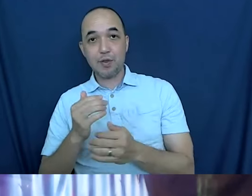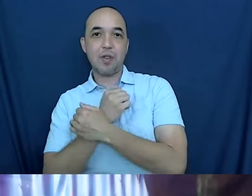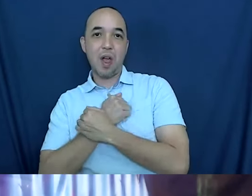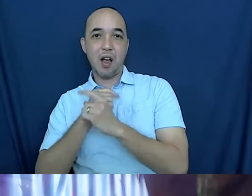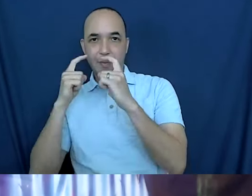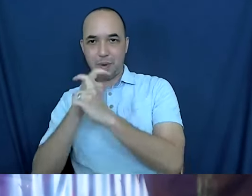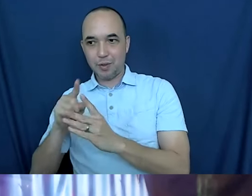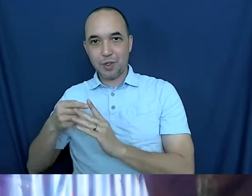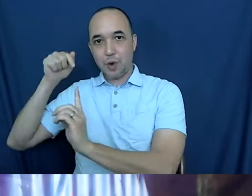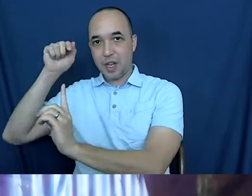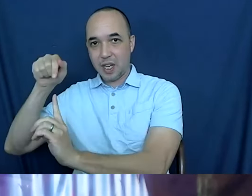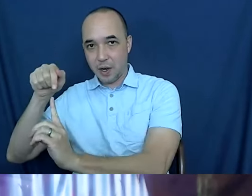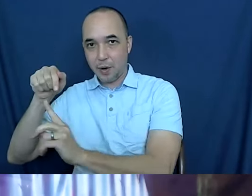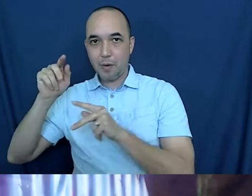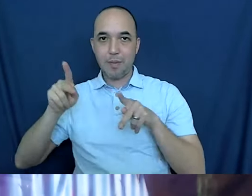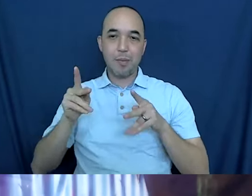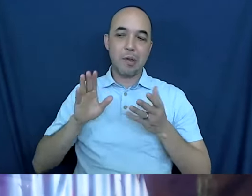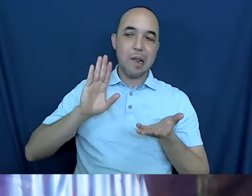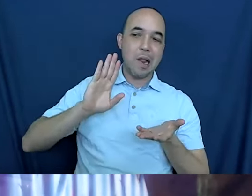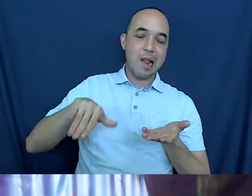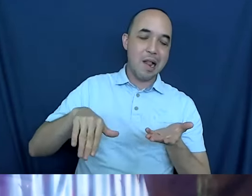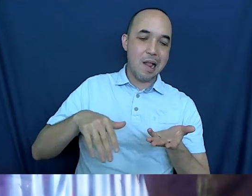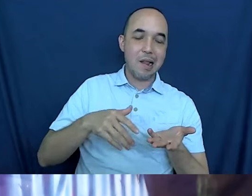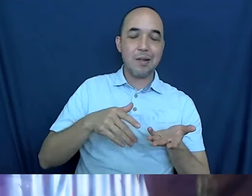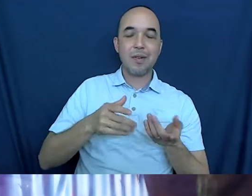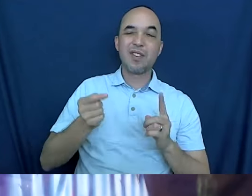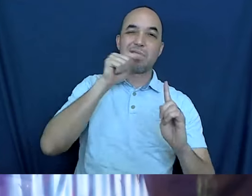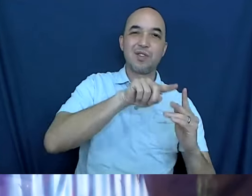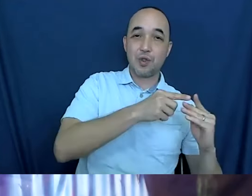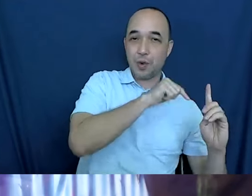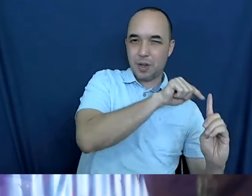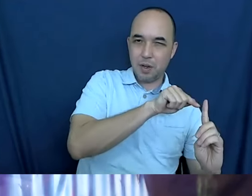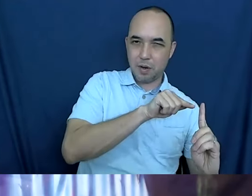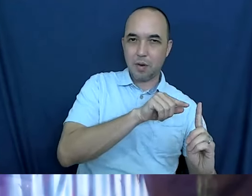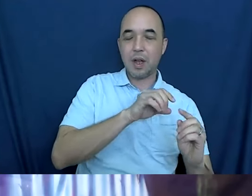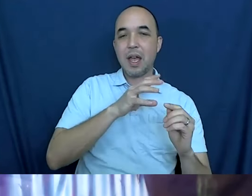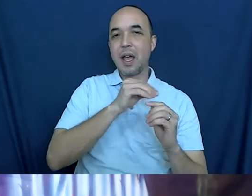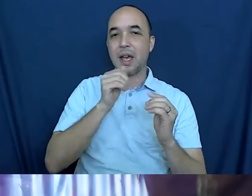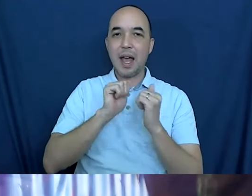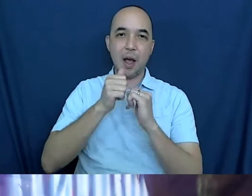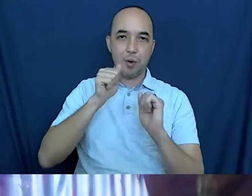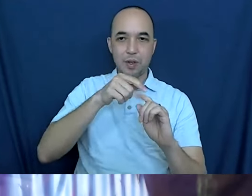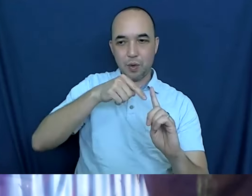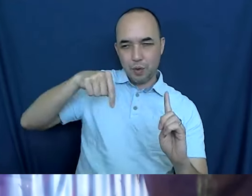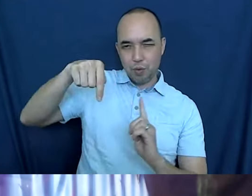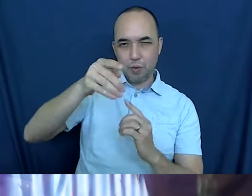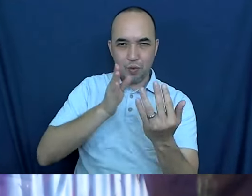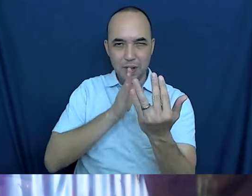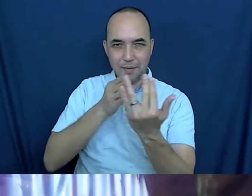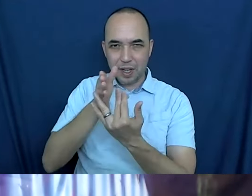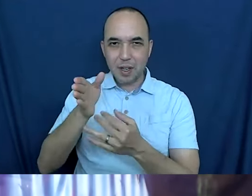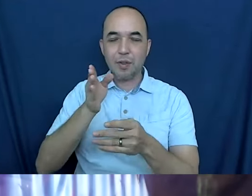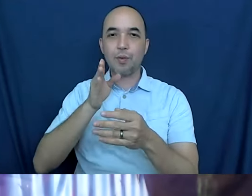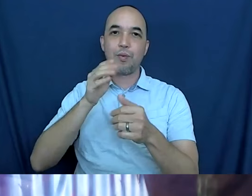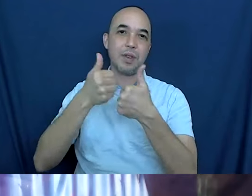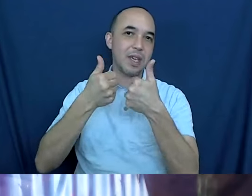if you have players who aren't huge puzzle fans, here's where they start, and here are other ways to get around this if they don't want to